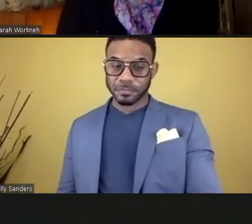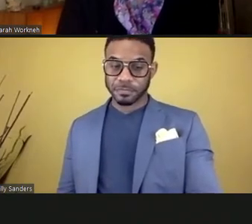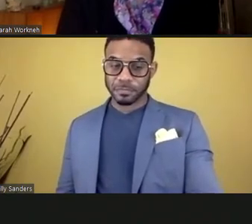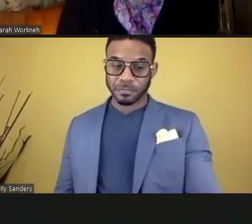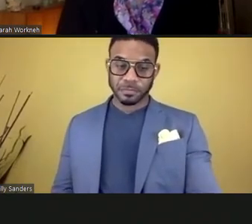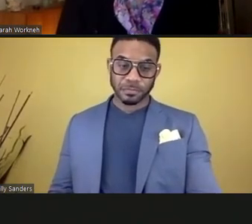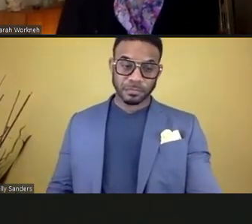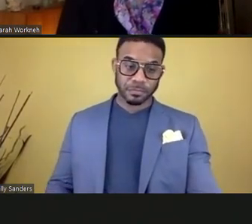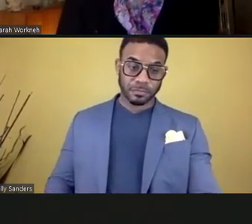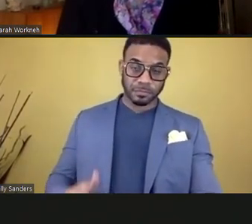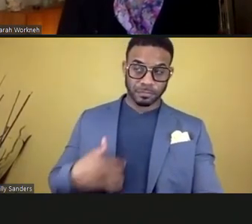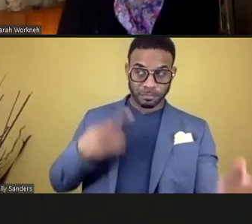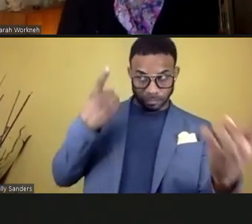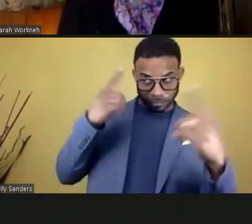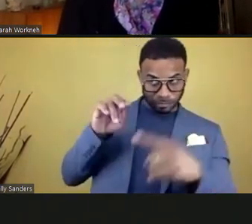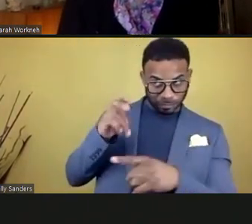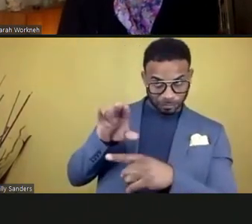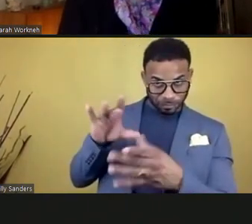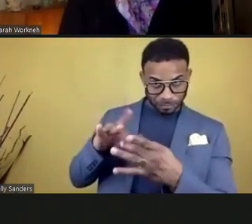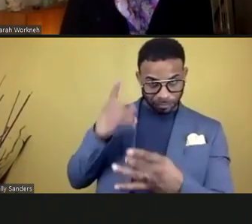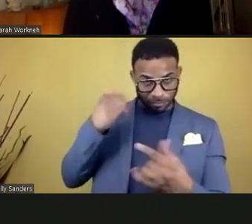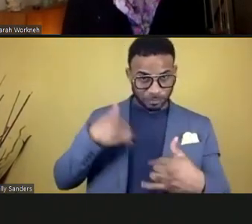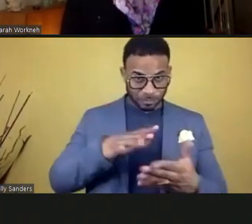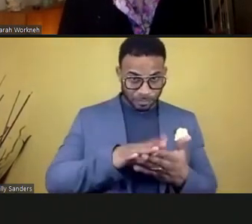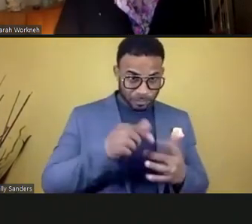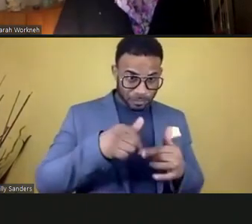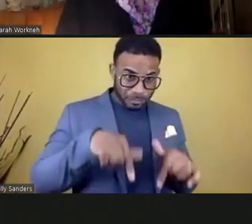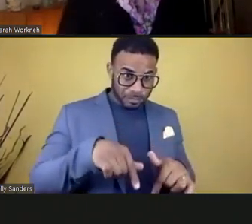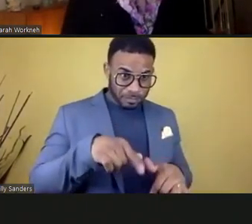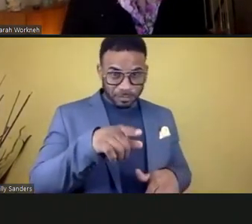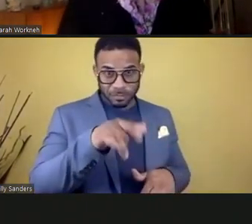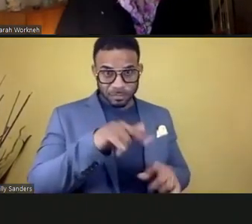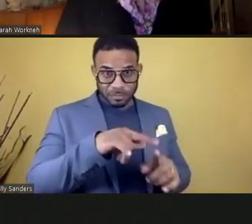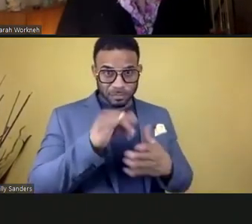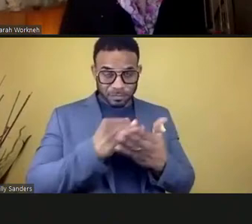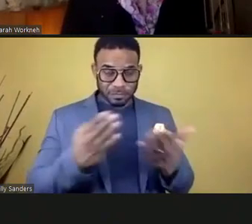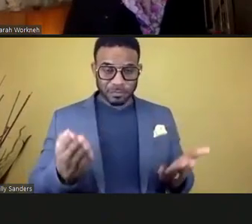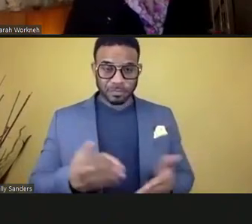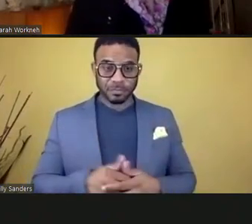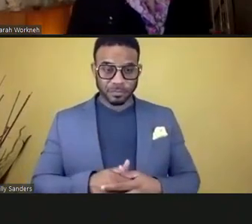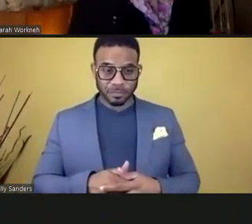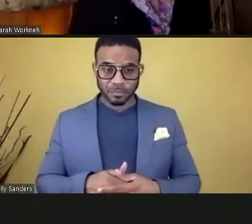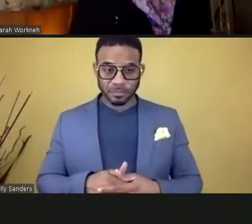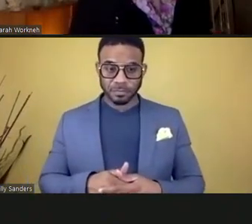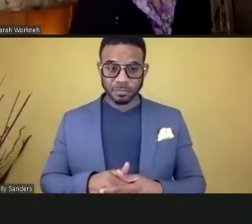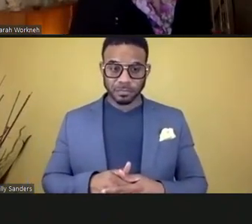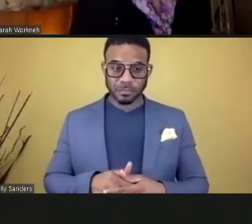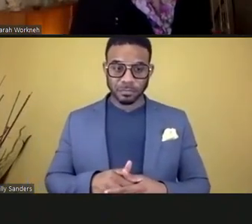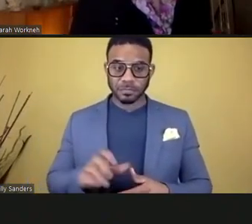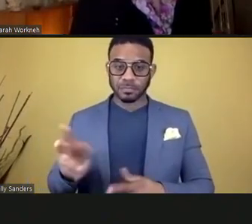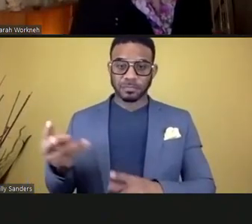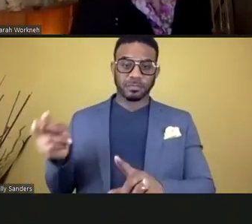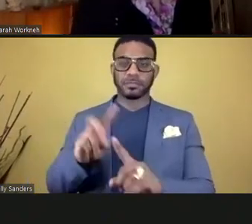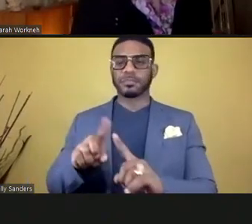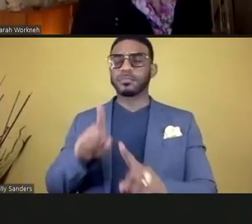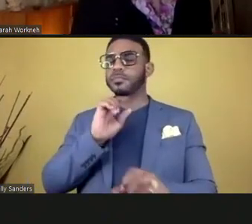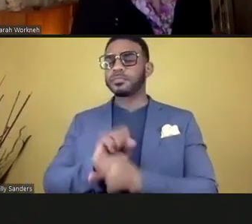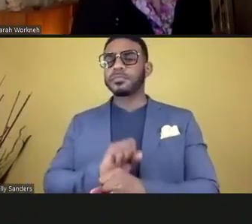I would agree with what Ashley said in terms of what we've learned from Bashizo as an artist here, and his perspective, but